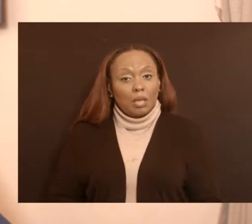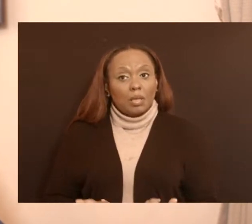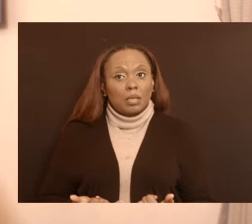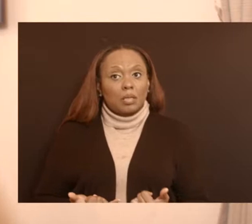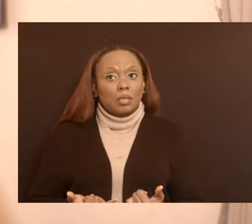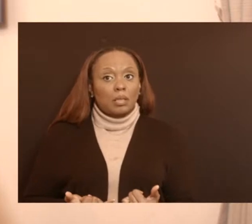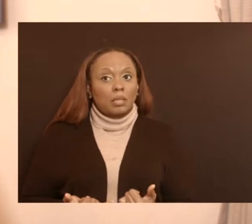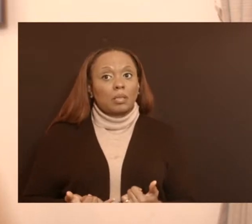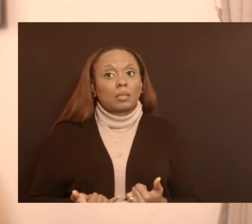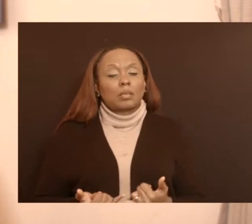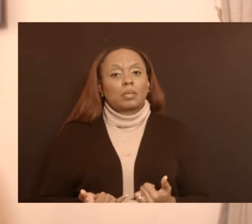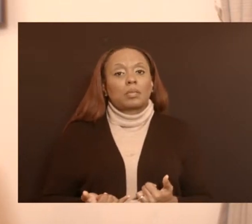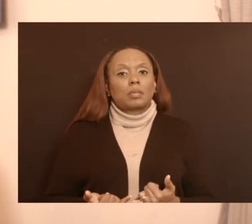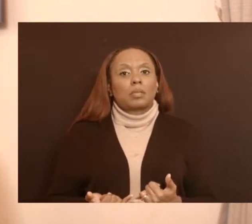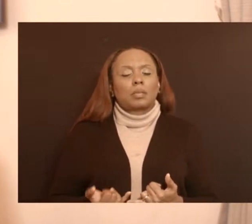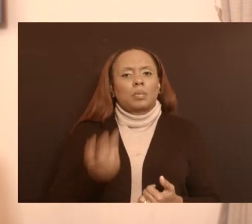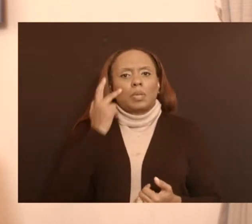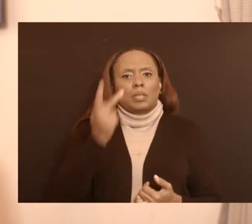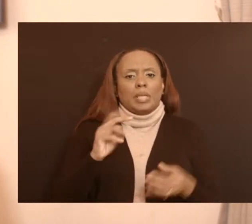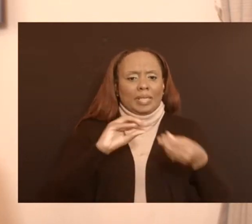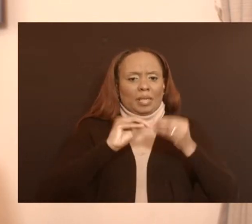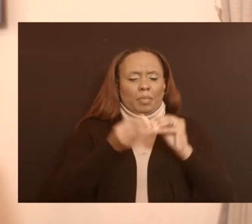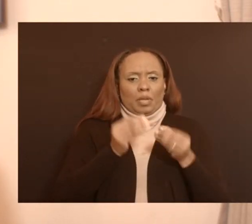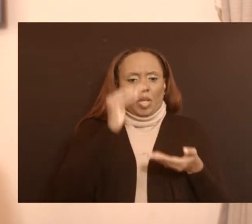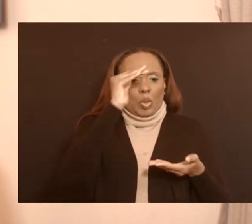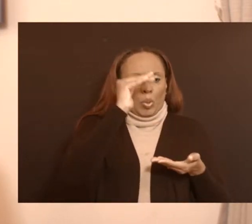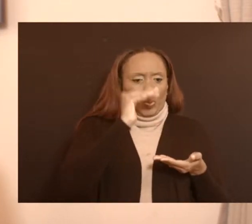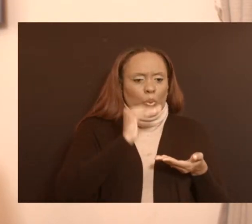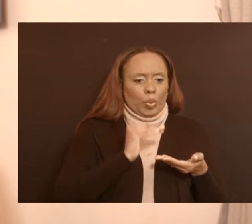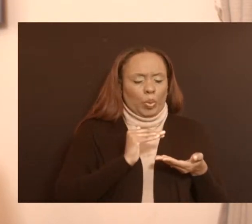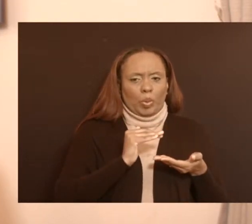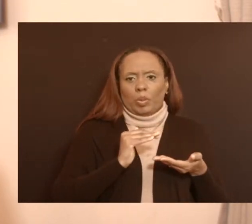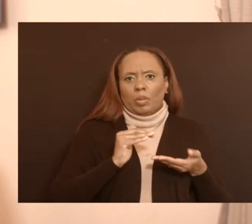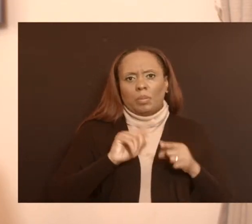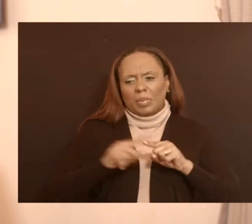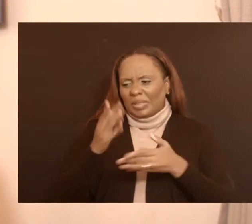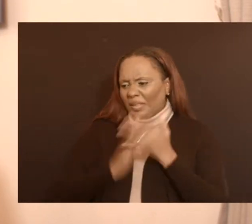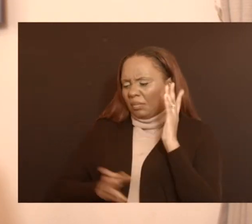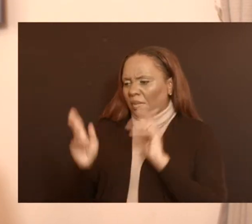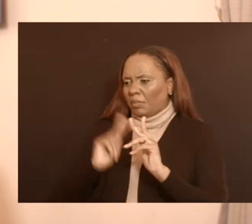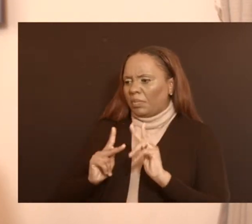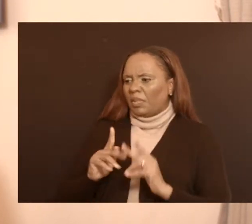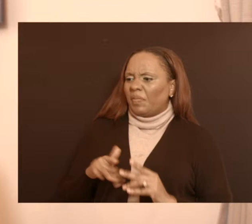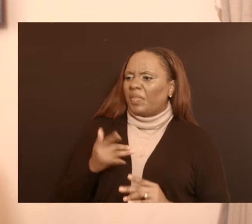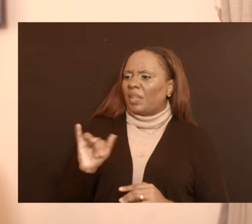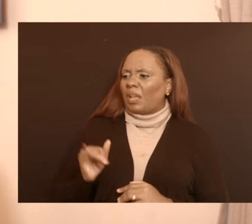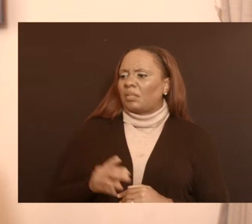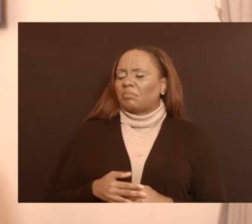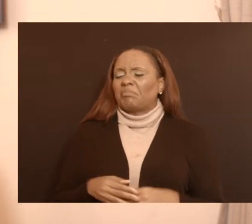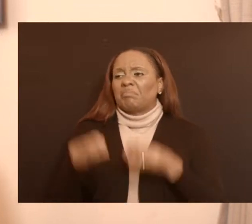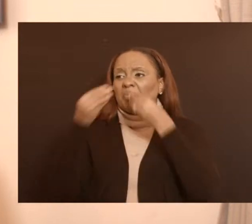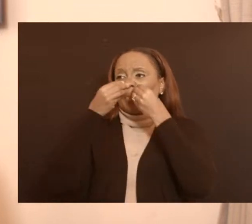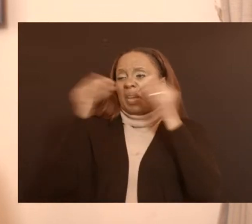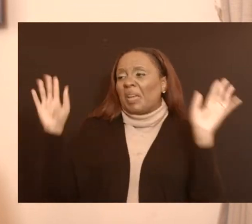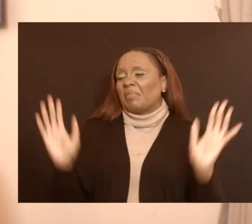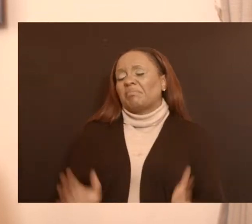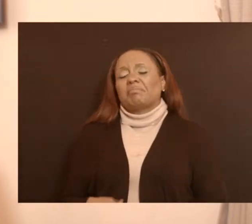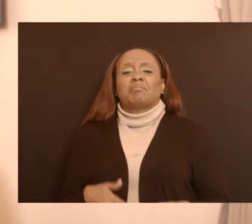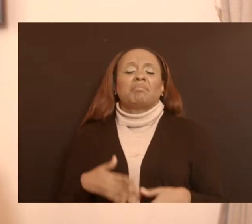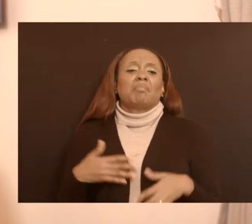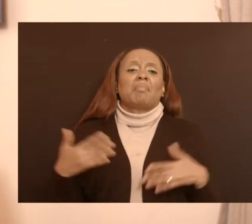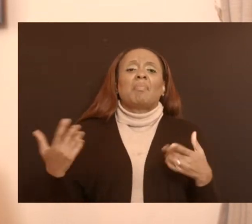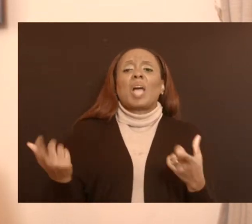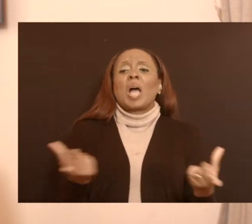cases fall now, what we are seeing is a bit of complacency on the part of a number of